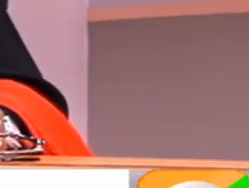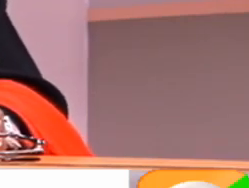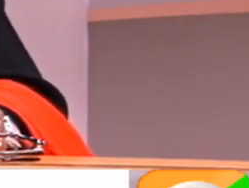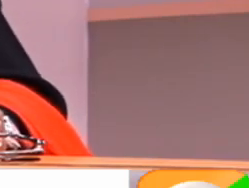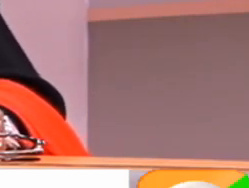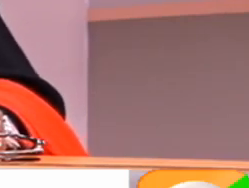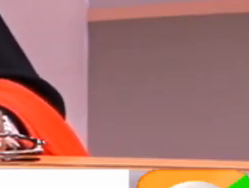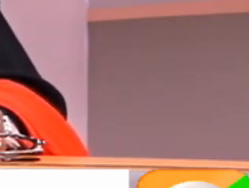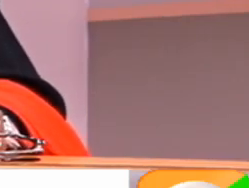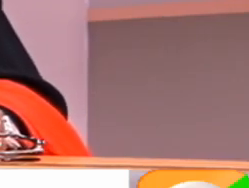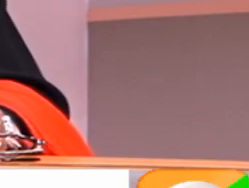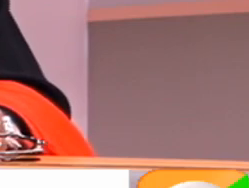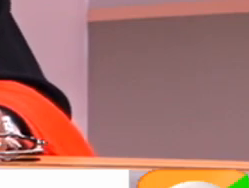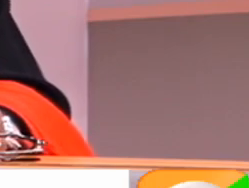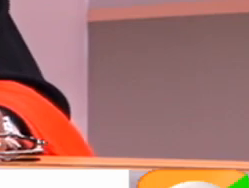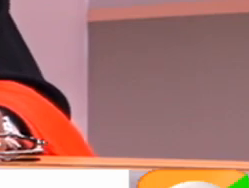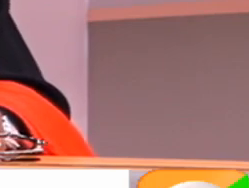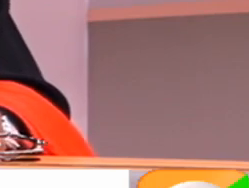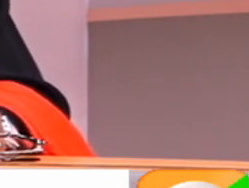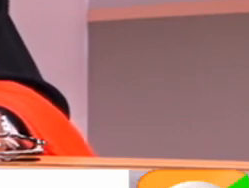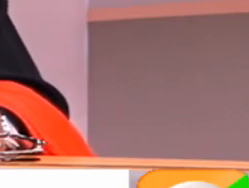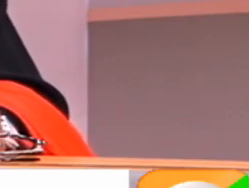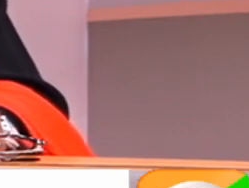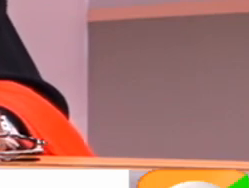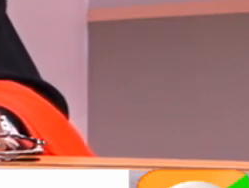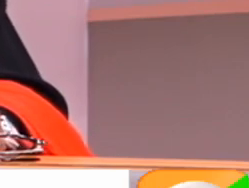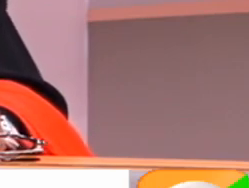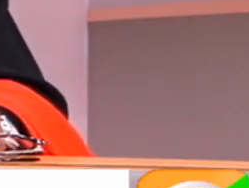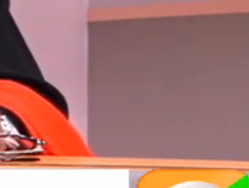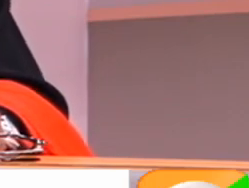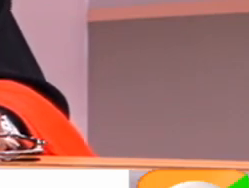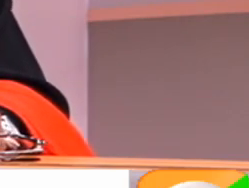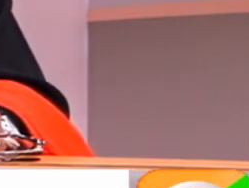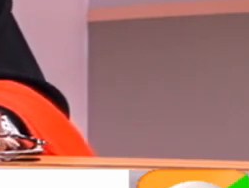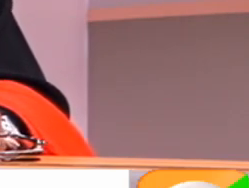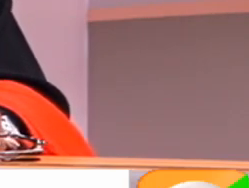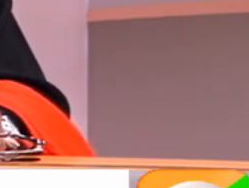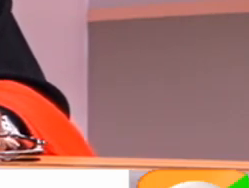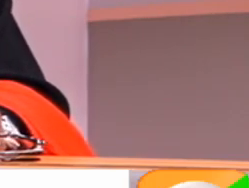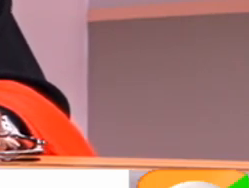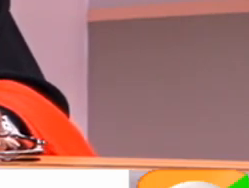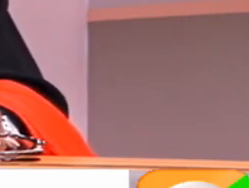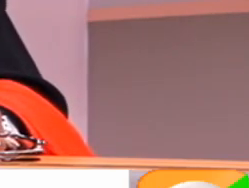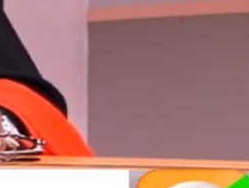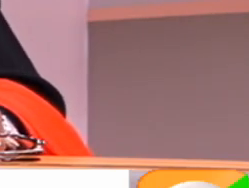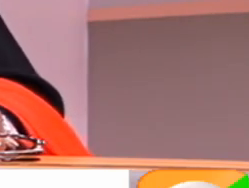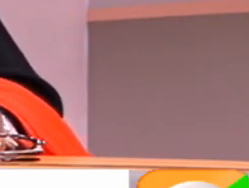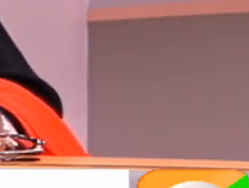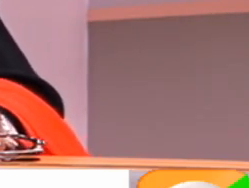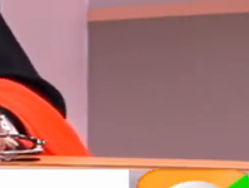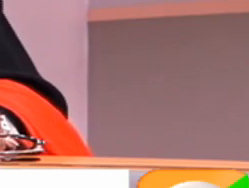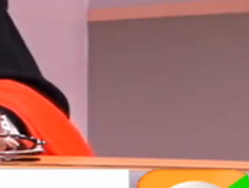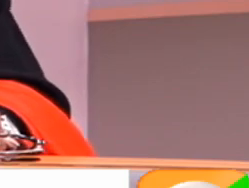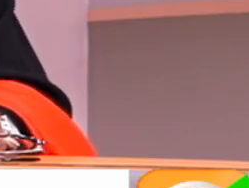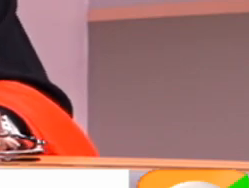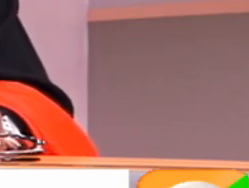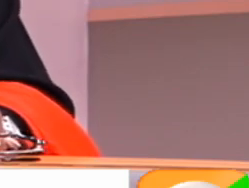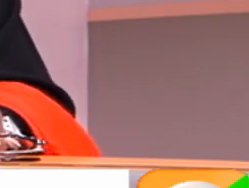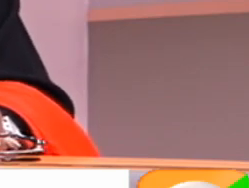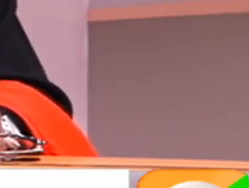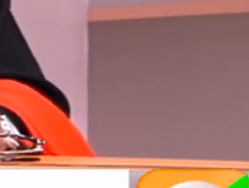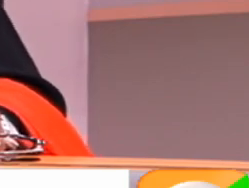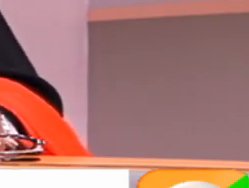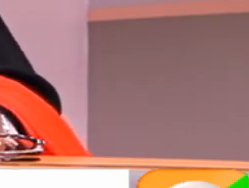also in Old Town. I was speaking to our reporter in Mombasa, Mtalaki, and he was telling me a lot of people who come into Old Town are people who